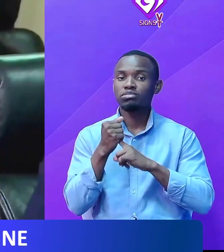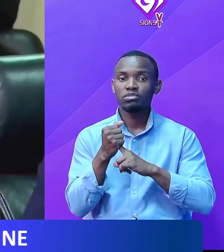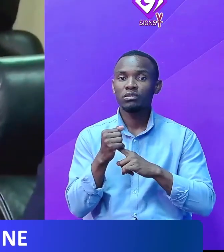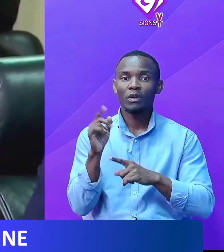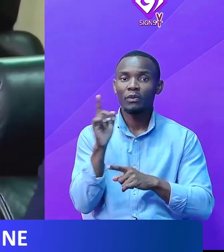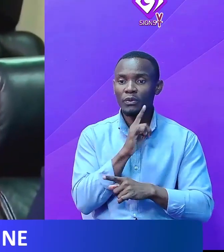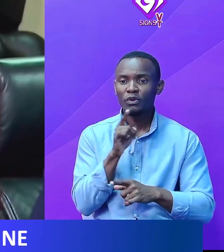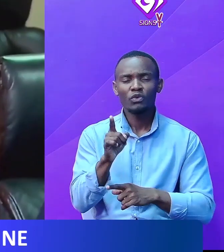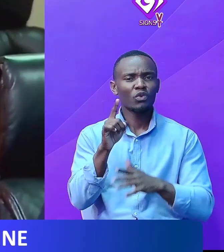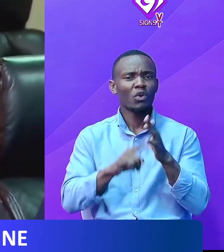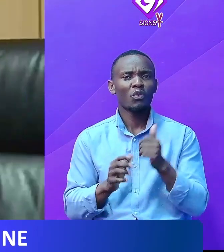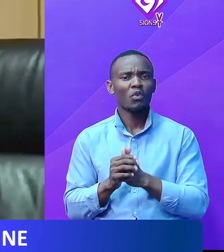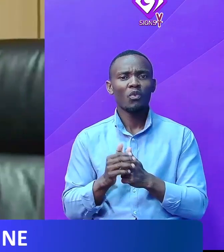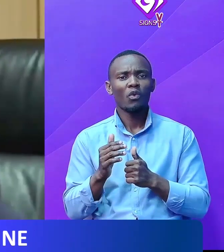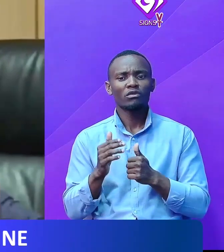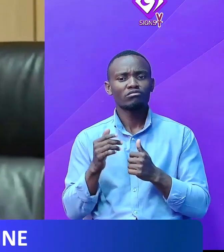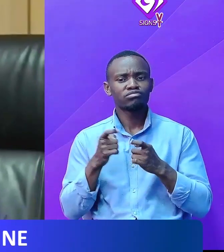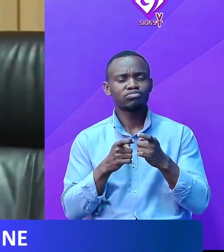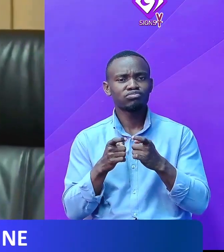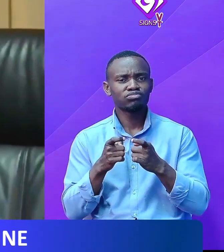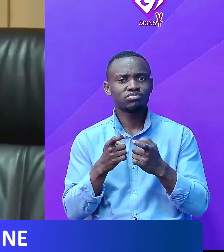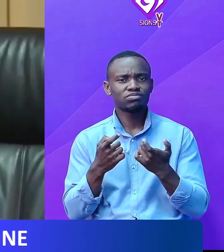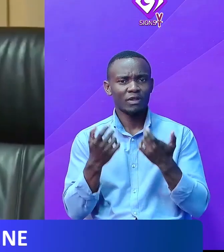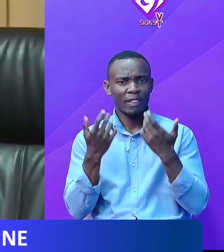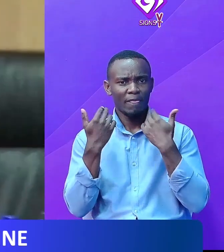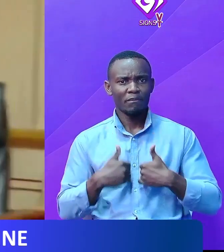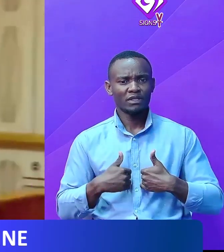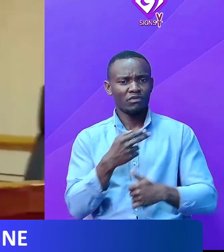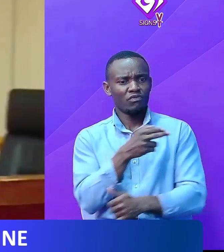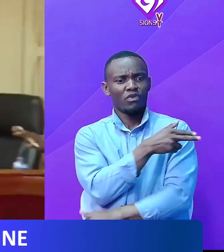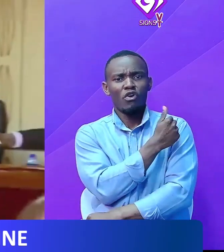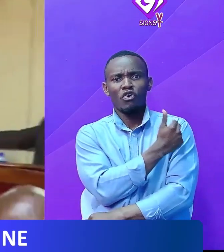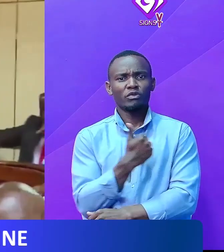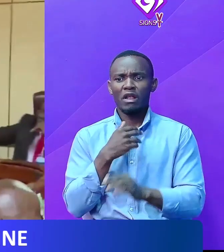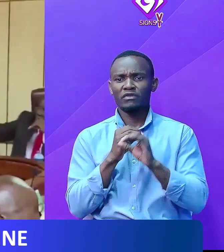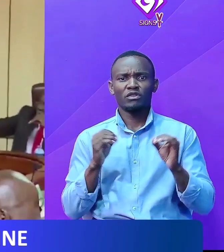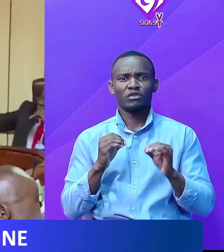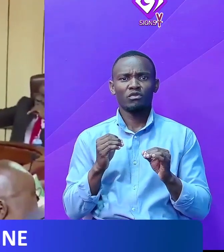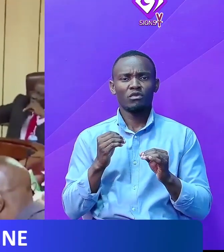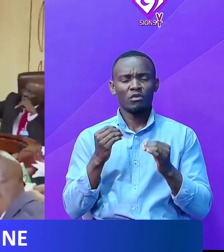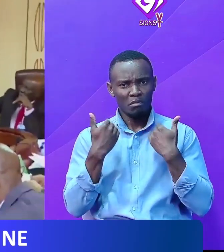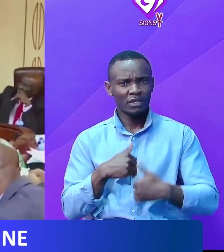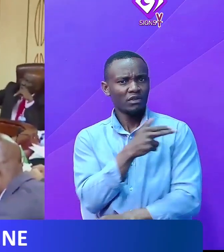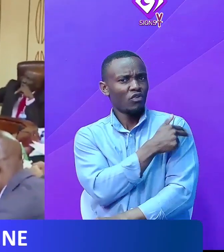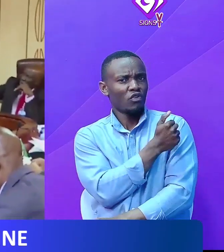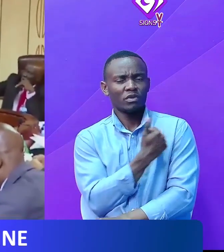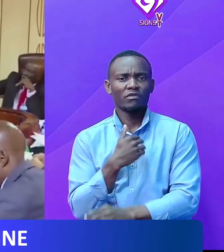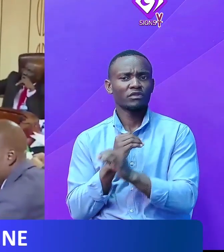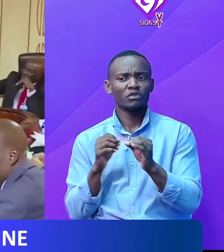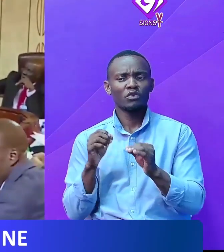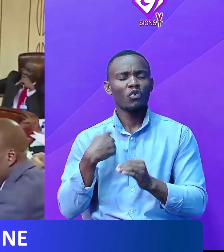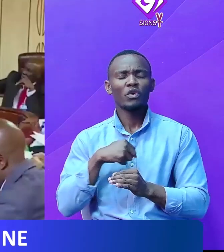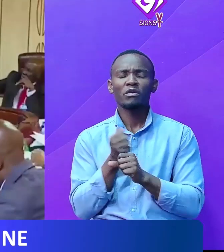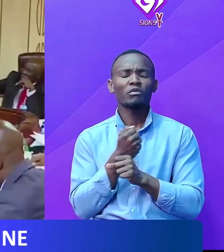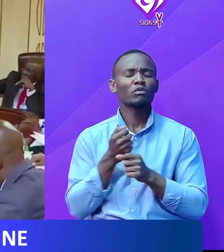order. We have closed your hospitals. Me, I have no hospital. No hospital. We will not allow you to continue with this close